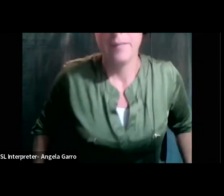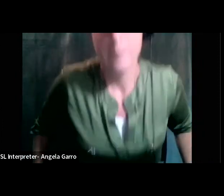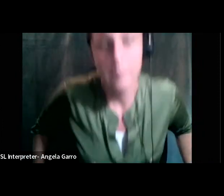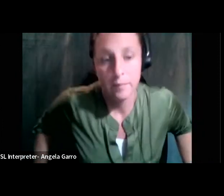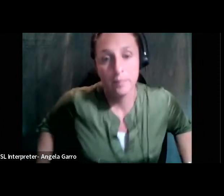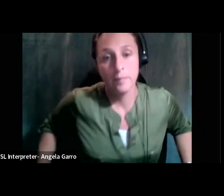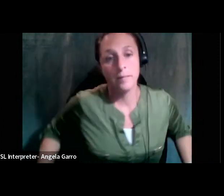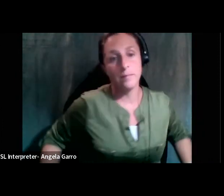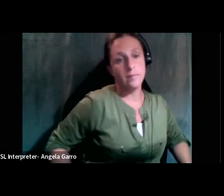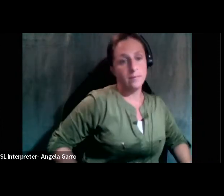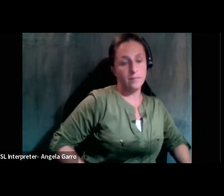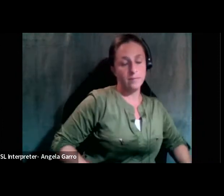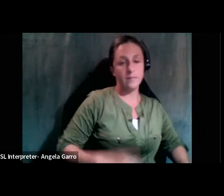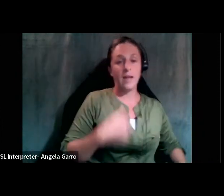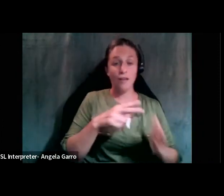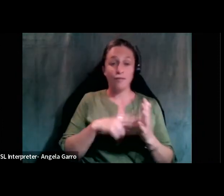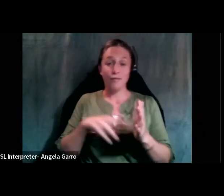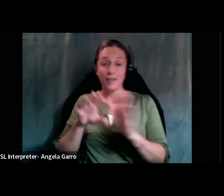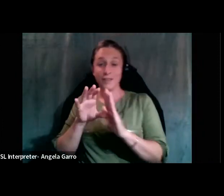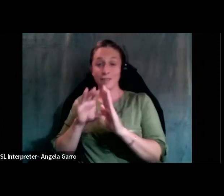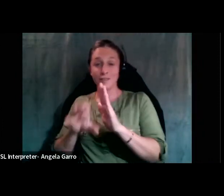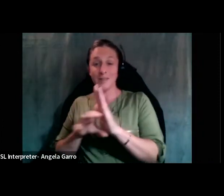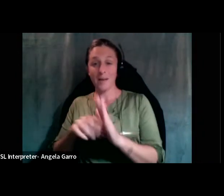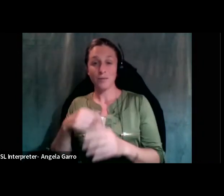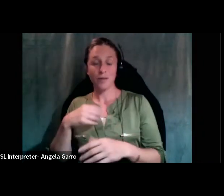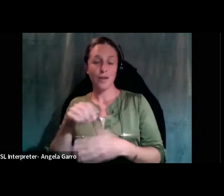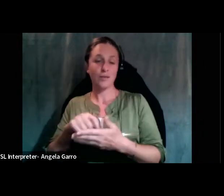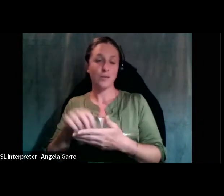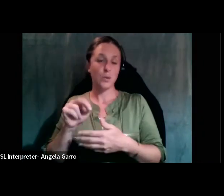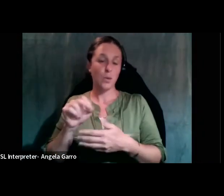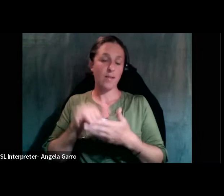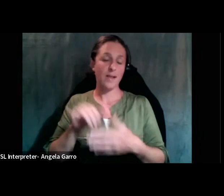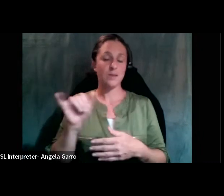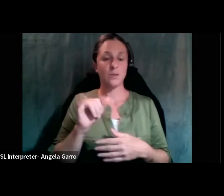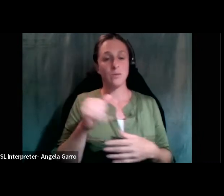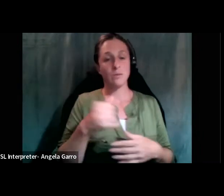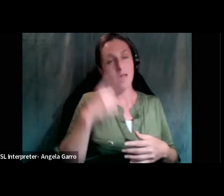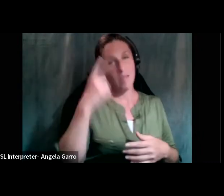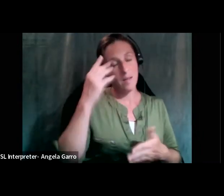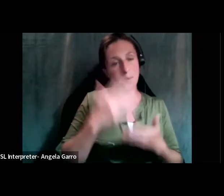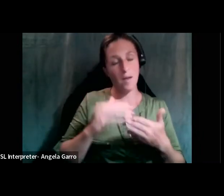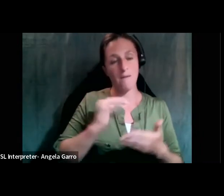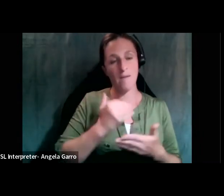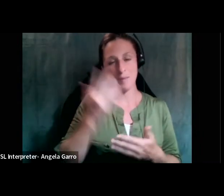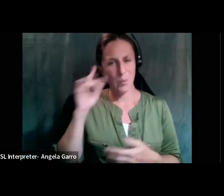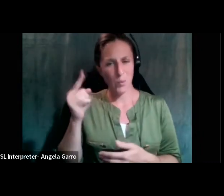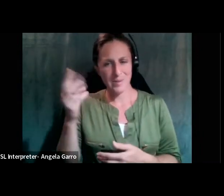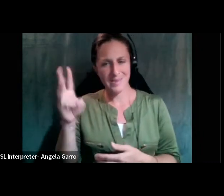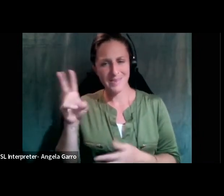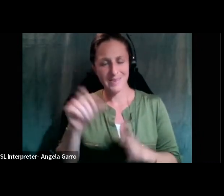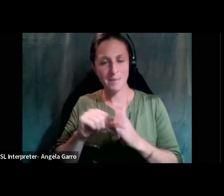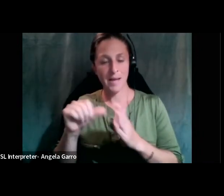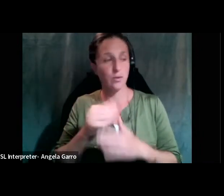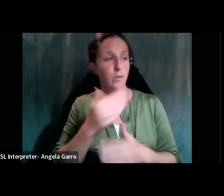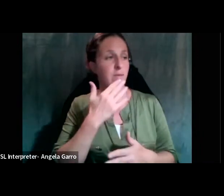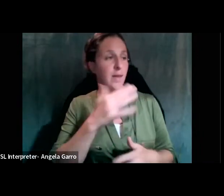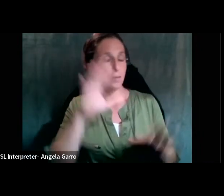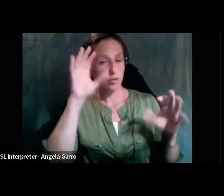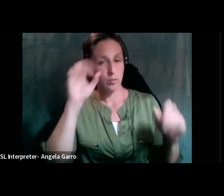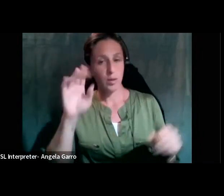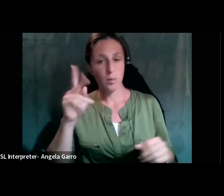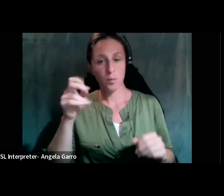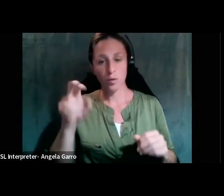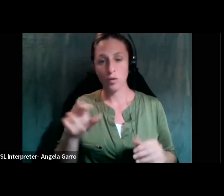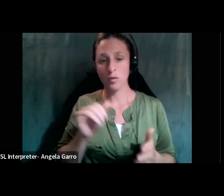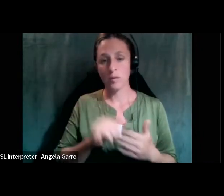6 pages. I thought that was part of our thing tonight too. So thank you for that, Superintendent Booker. I thought that was a great